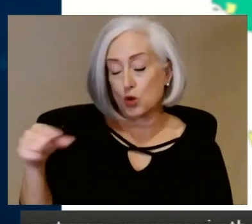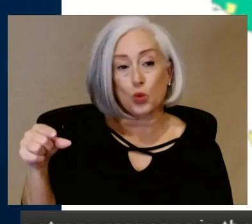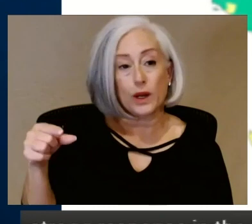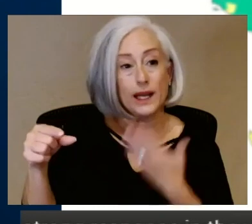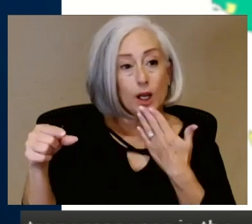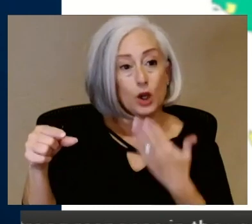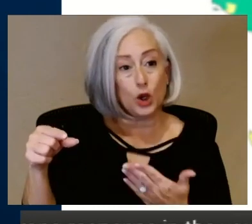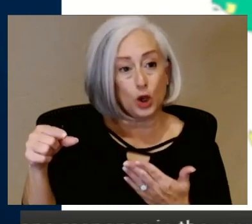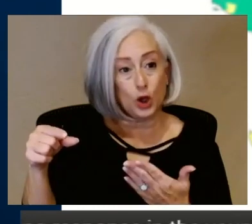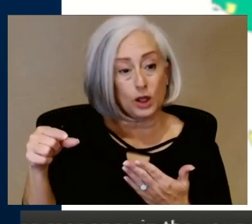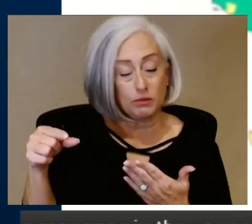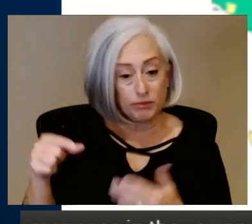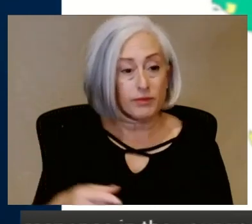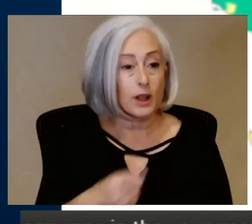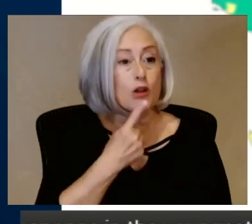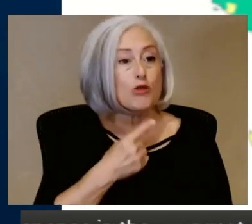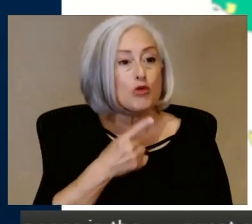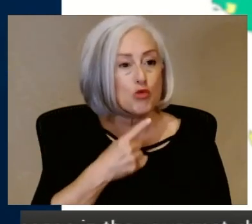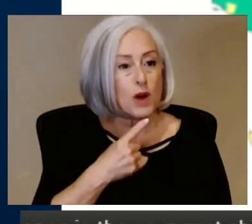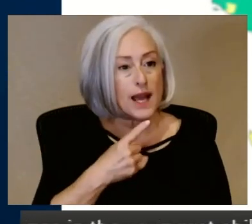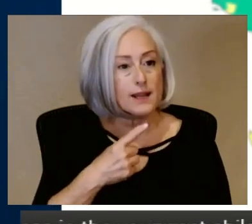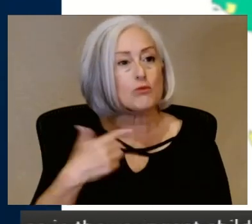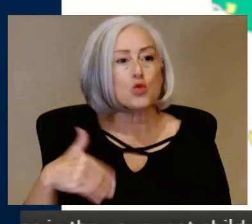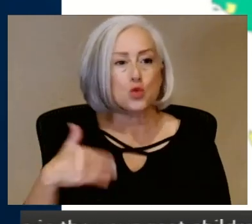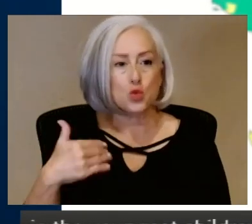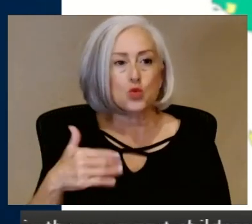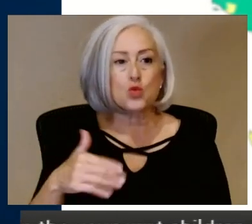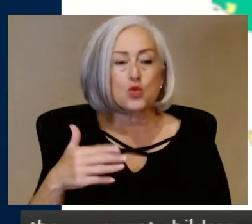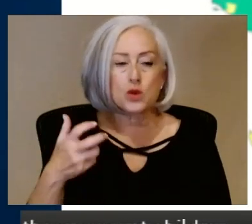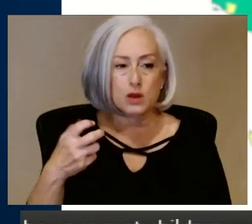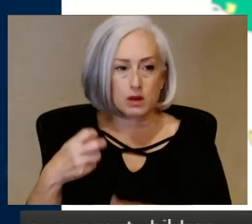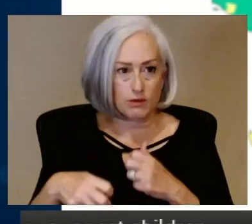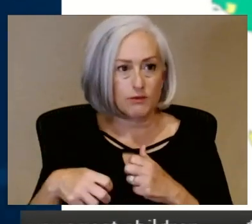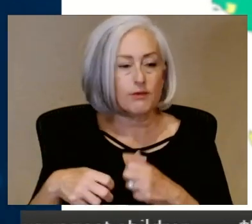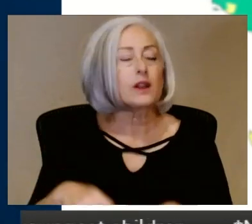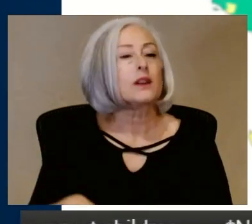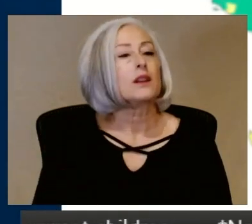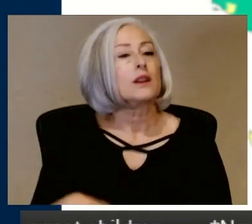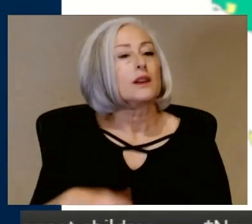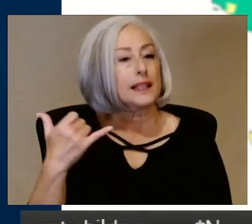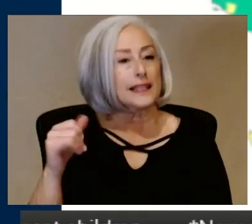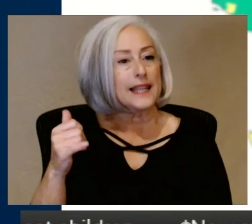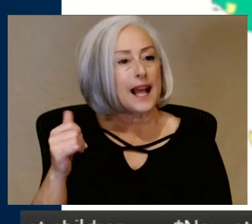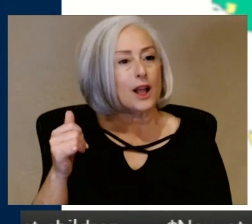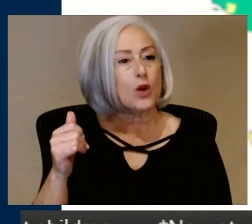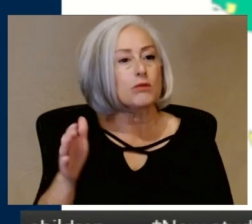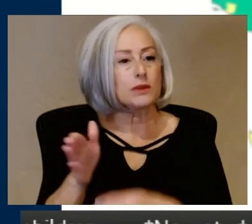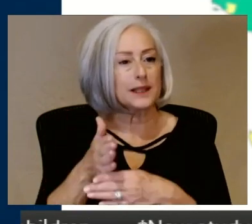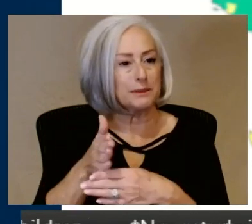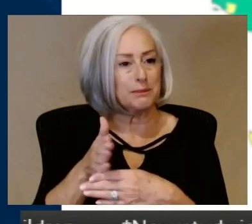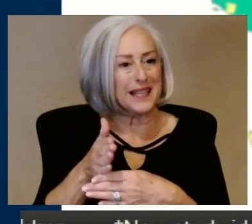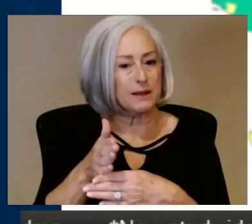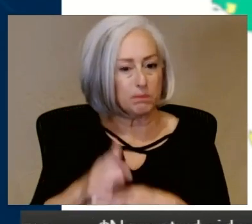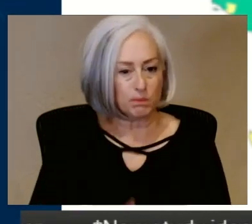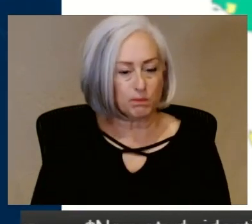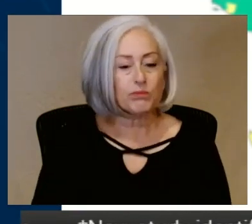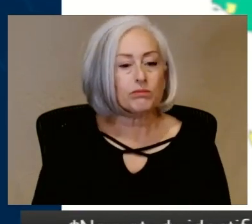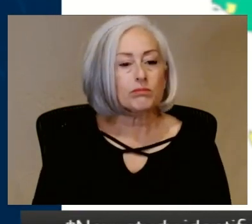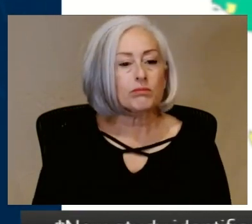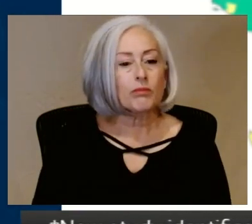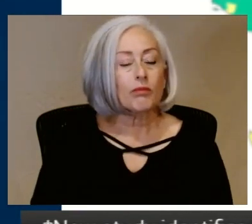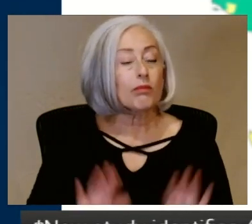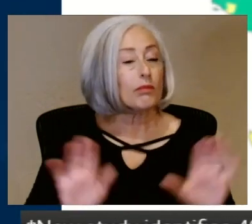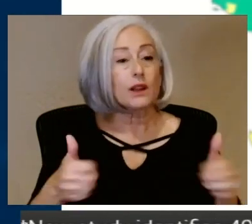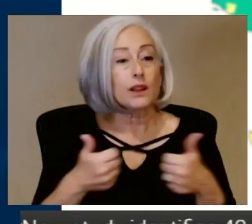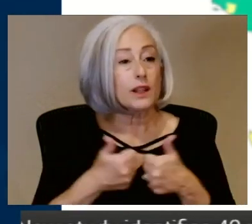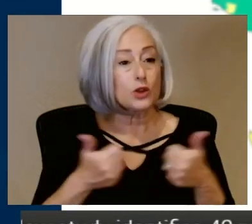imagine. Red means things are pretty rough, and yellow, medium, means that things are in kind of that medium space. So the challenge here is